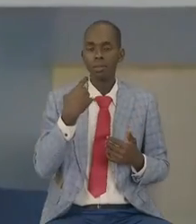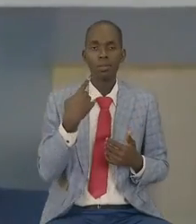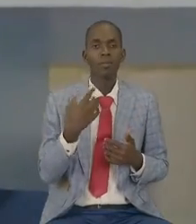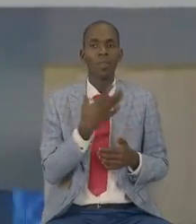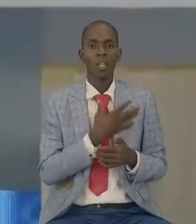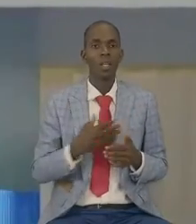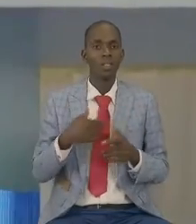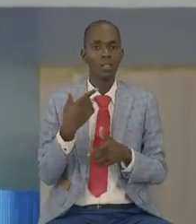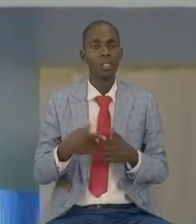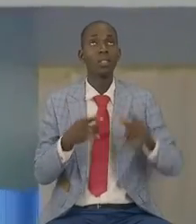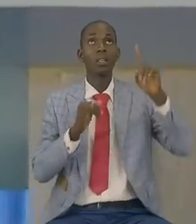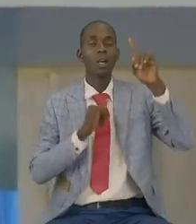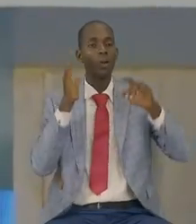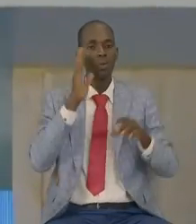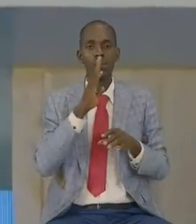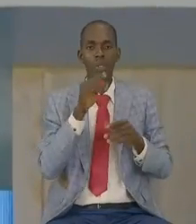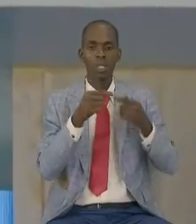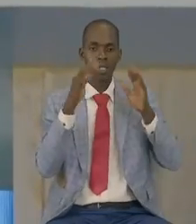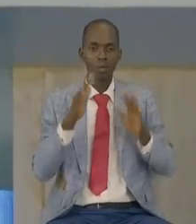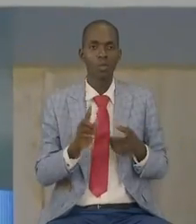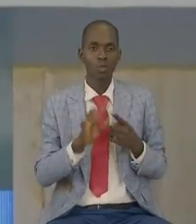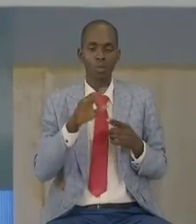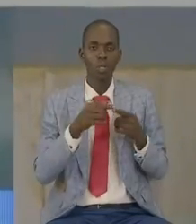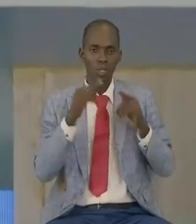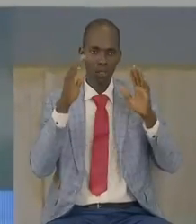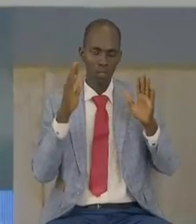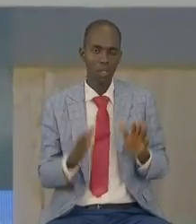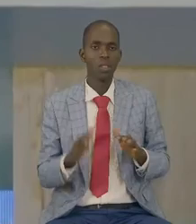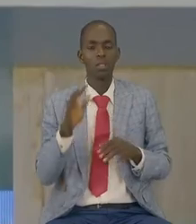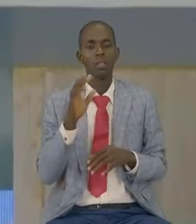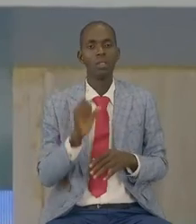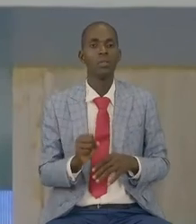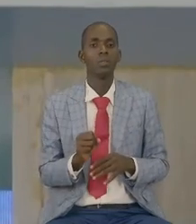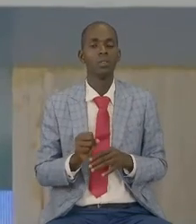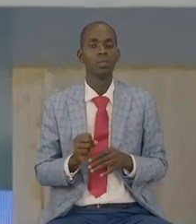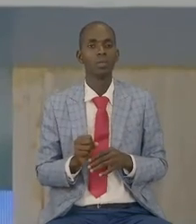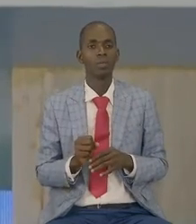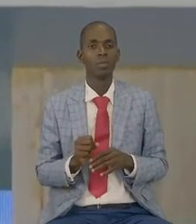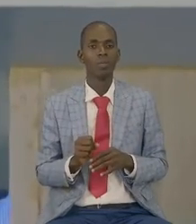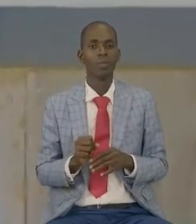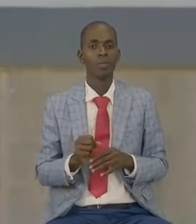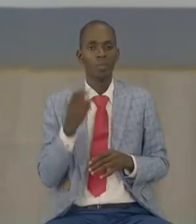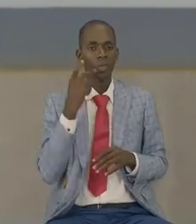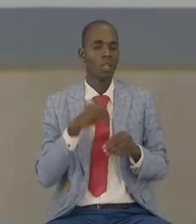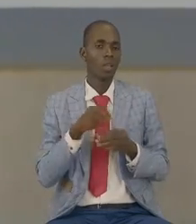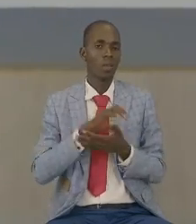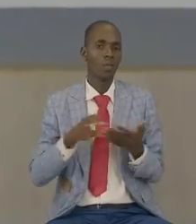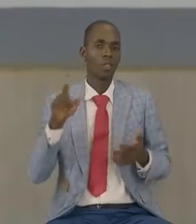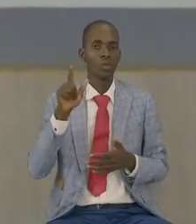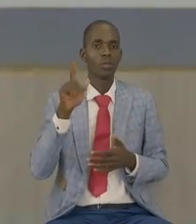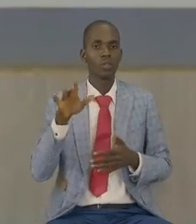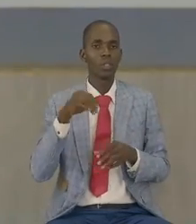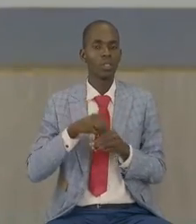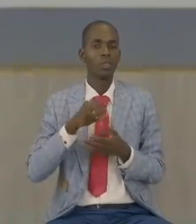enemy unto thine enemies and an adversary to thine adversaries. Look at verse 25. In